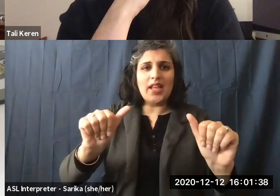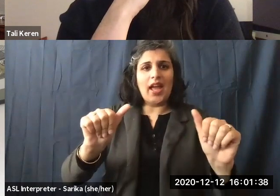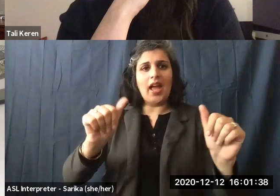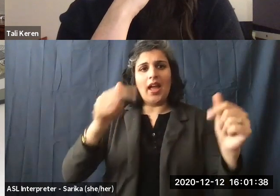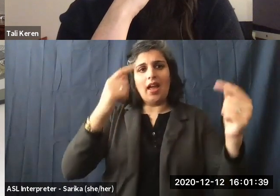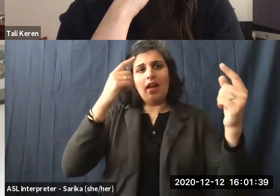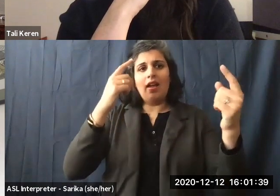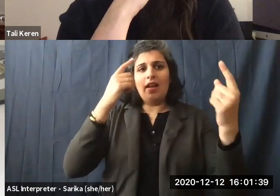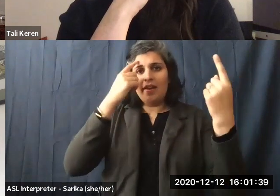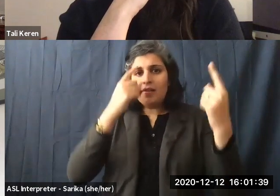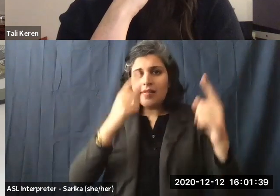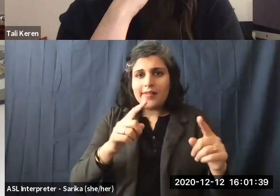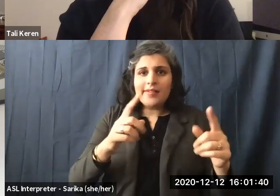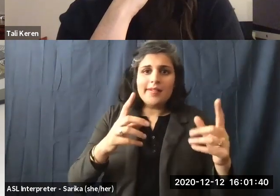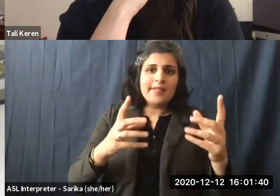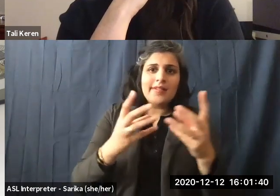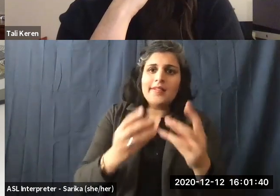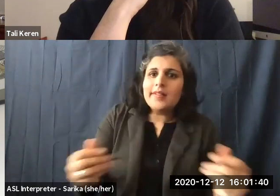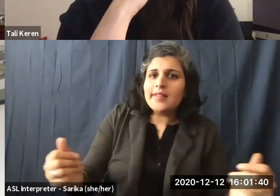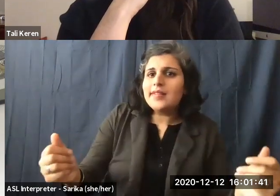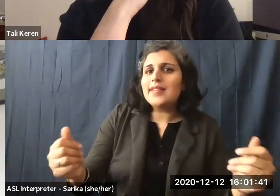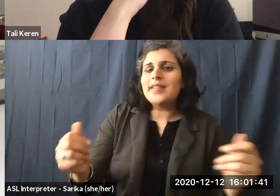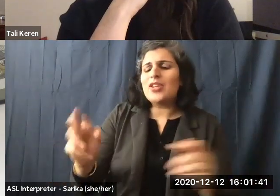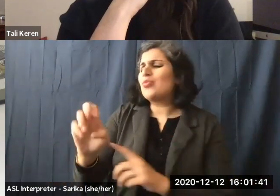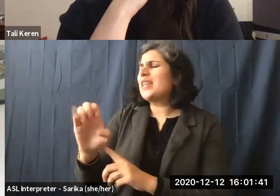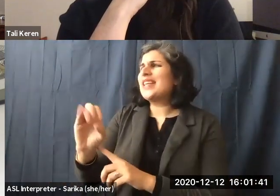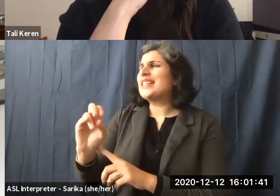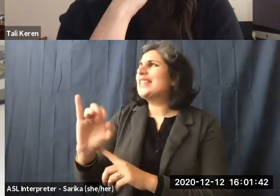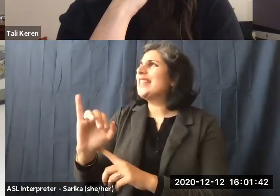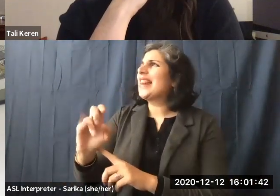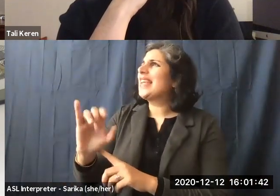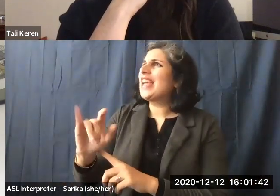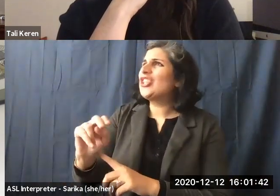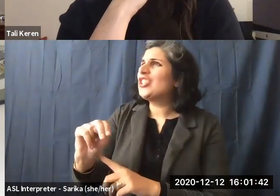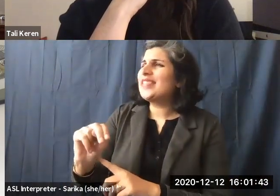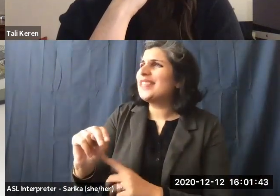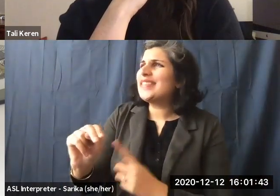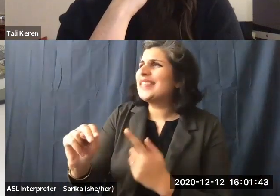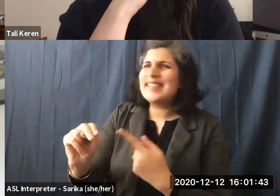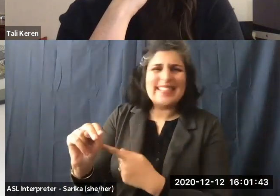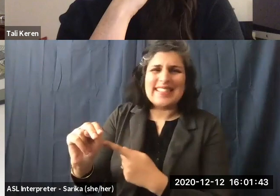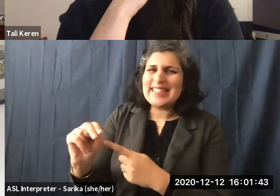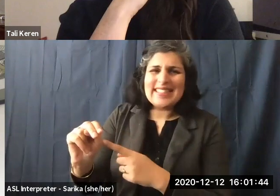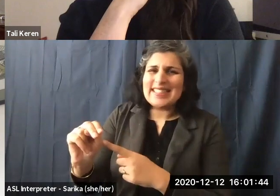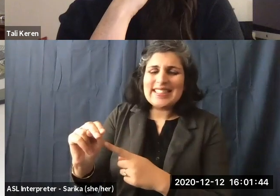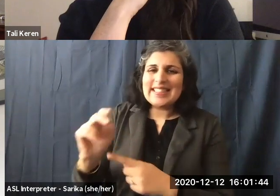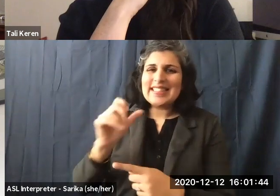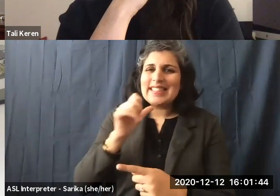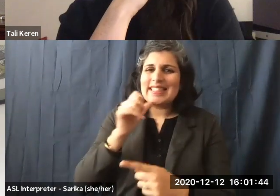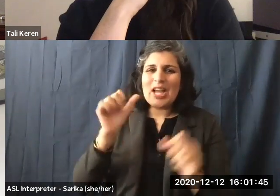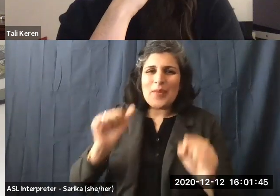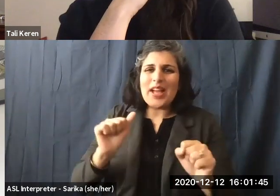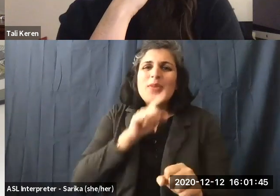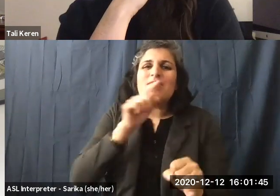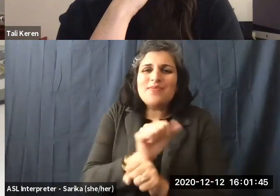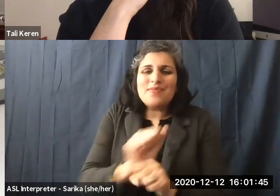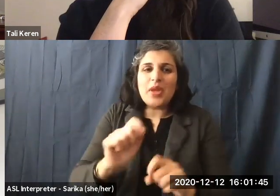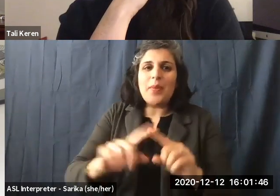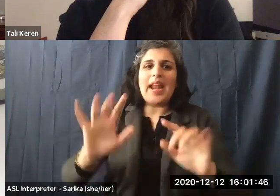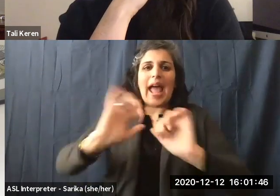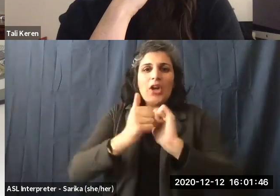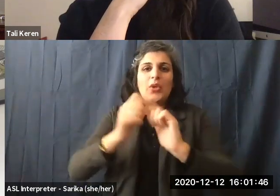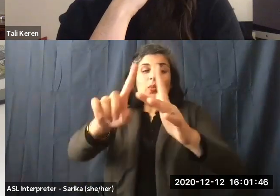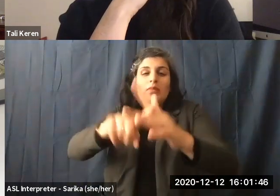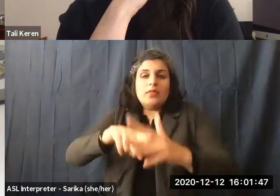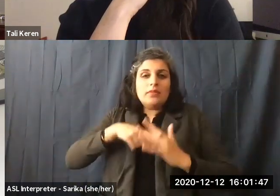even kind of reluctant to use that term because I don't think it's possible, um, in a, like in a concrete sense, but how do you begin to address or account